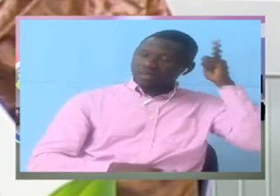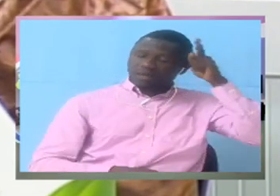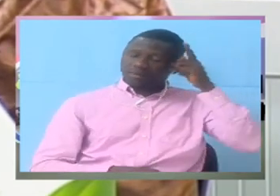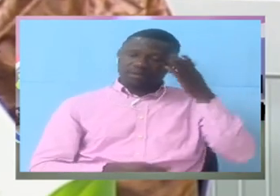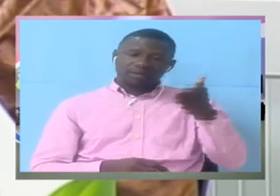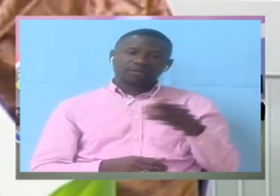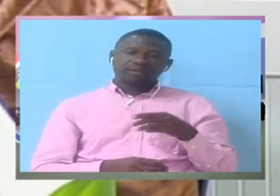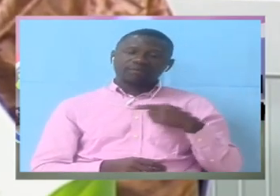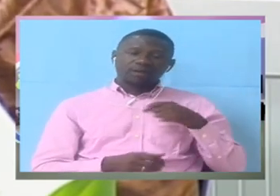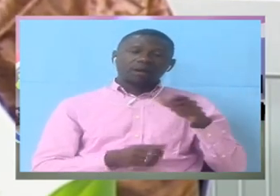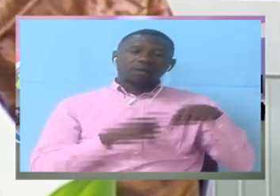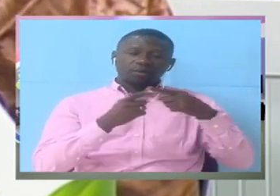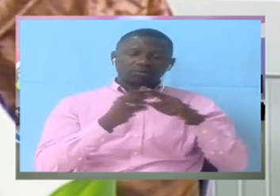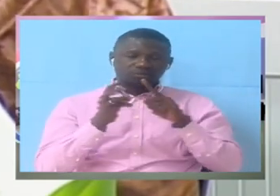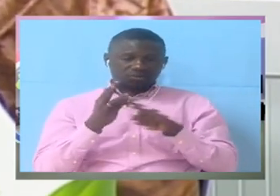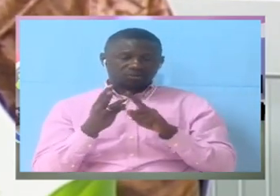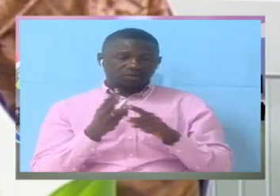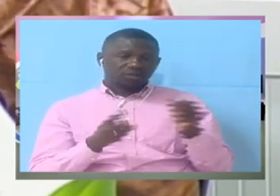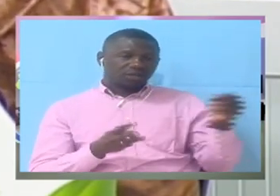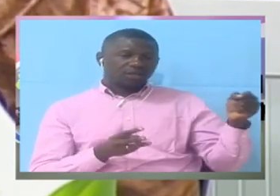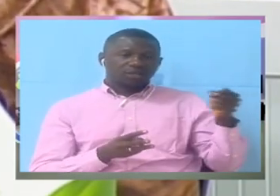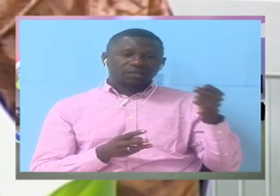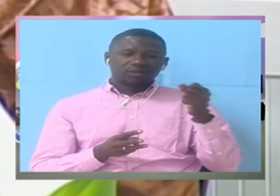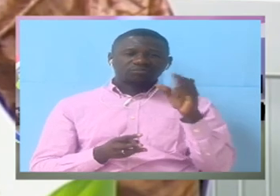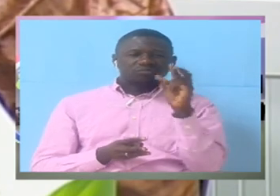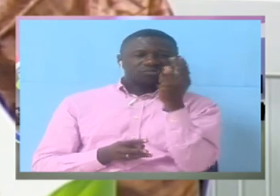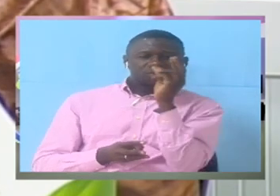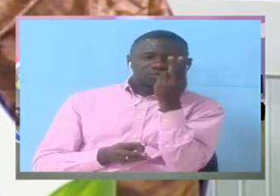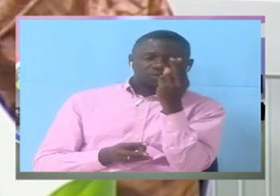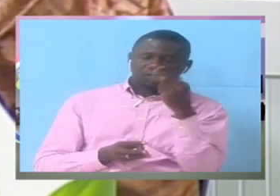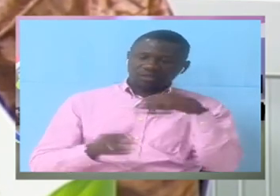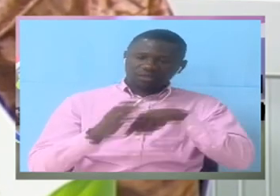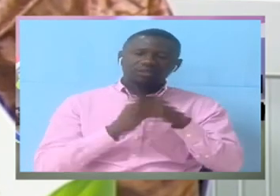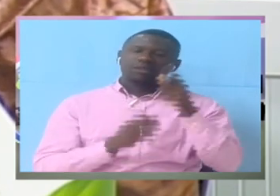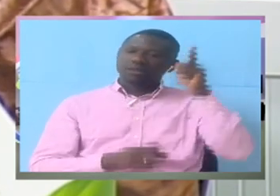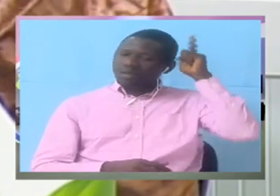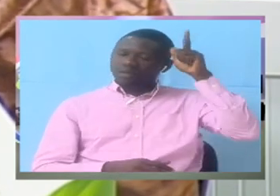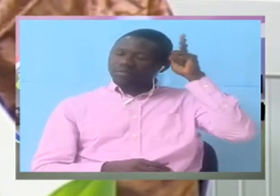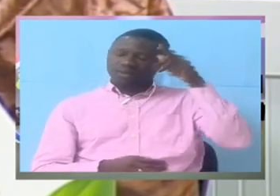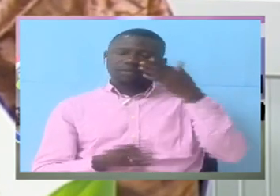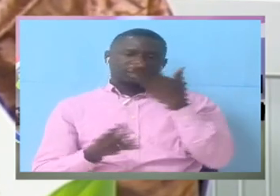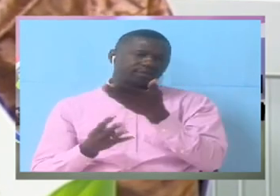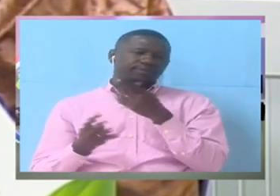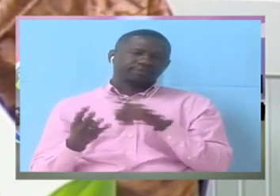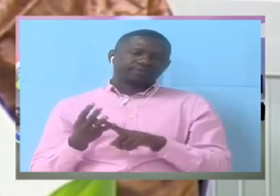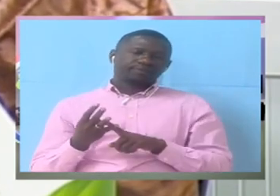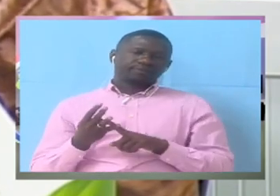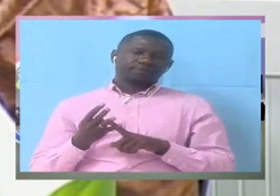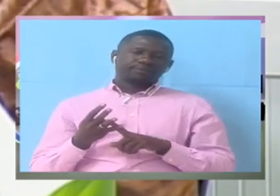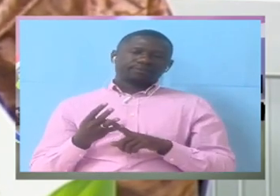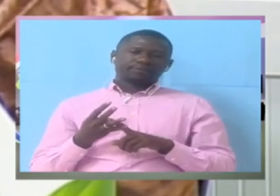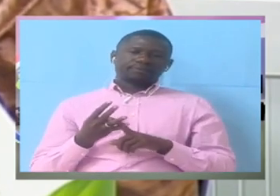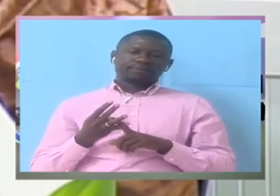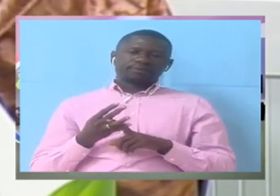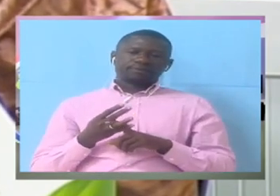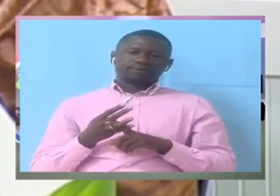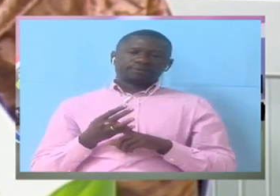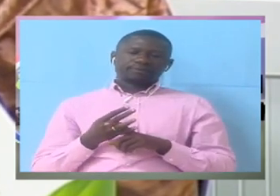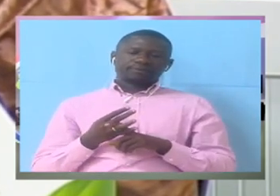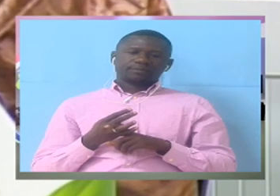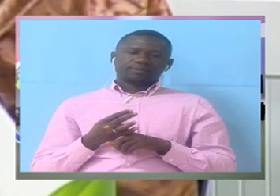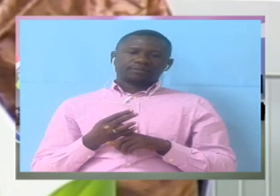you come to the side of diamond, it's in Liberia. Babul kanan Africa more muta.